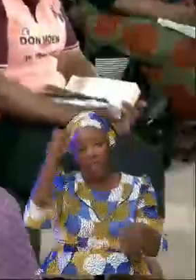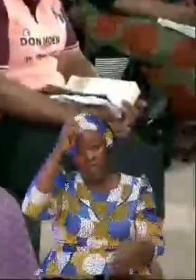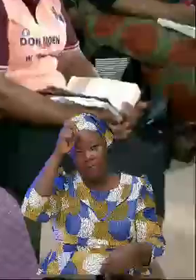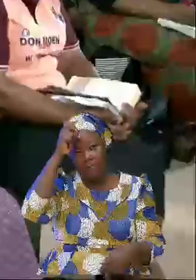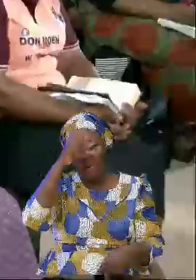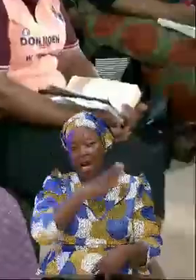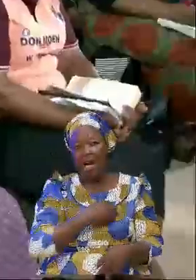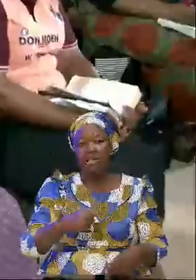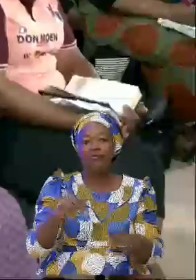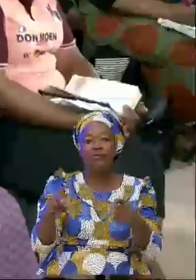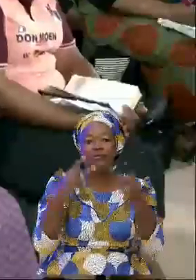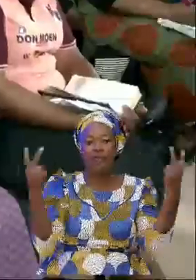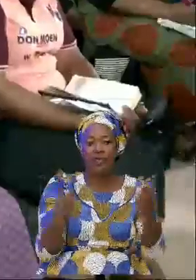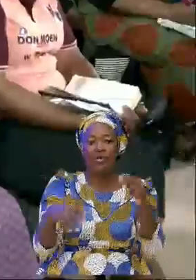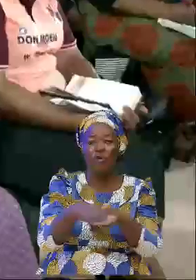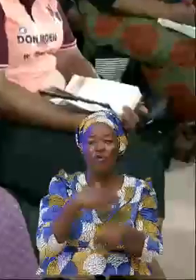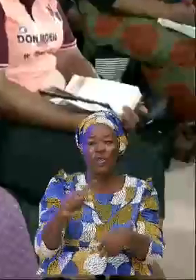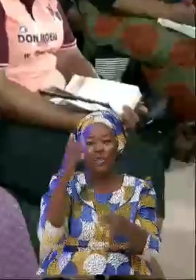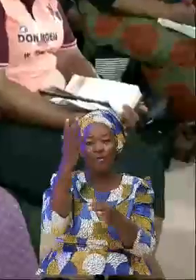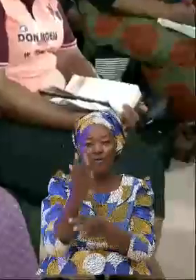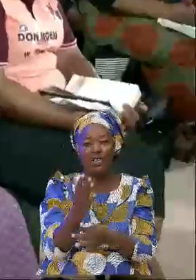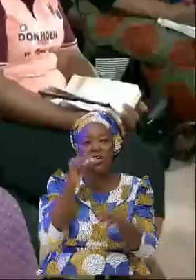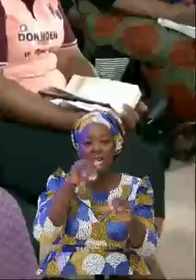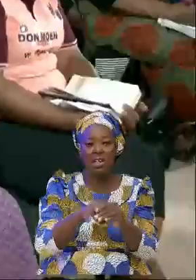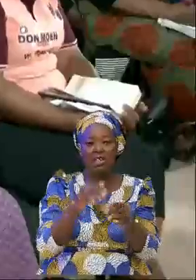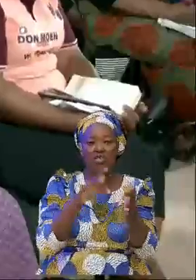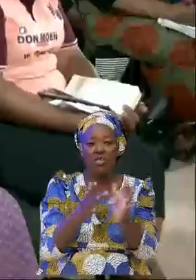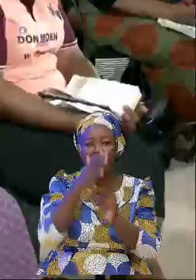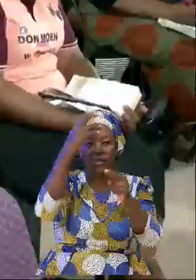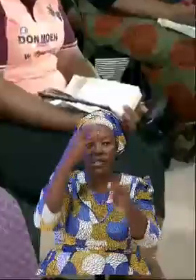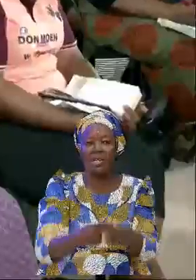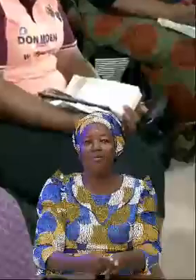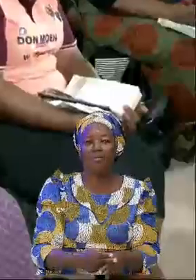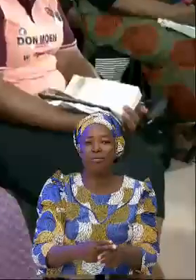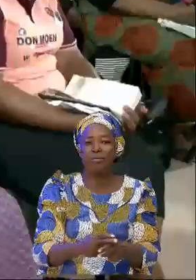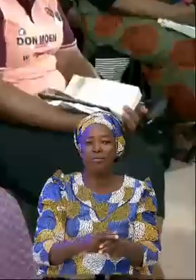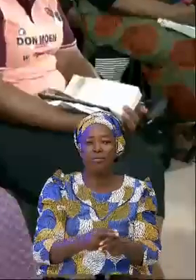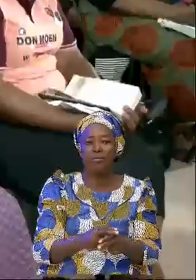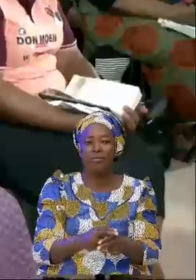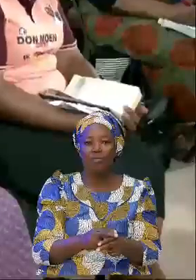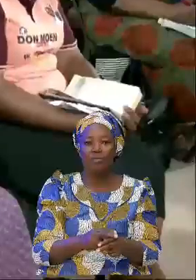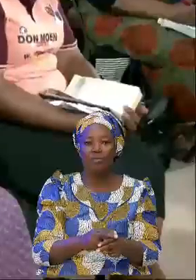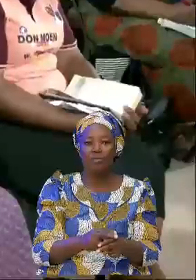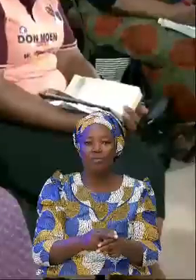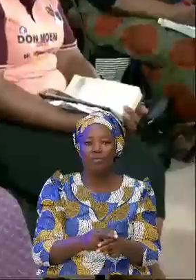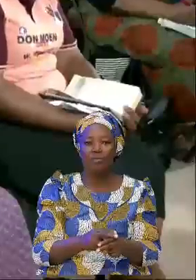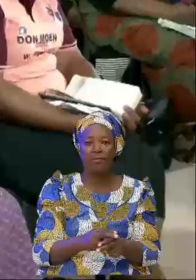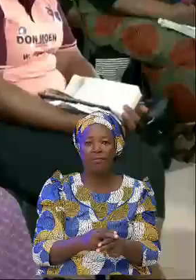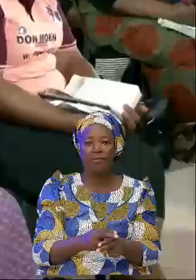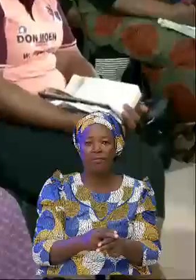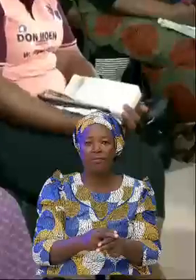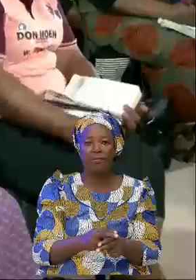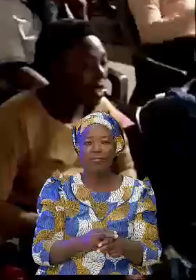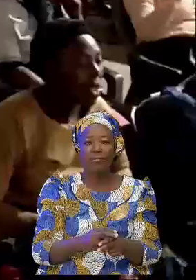the world. Victory over the devil. And victory over the flesh in